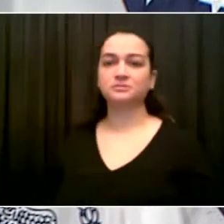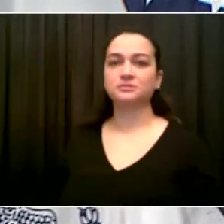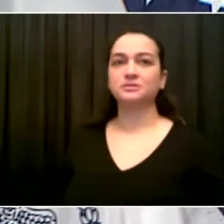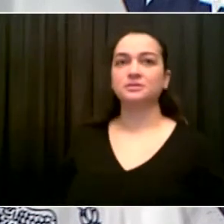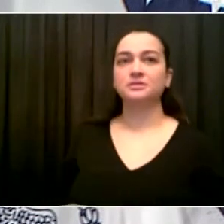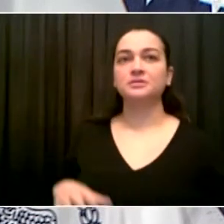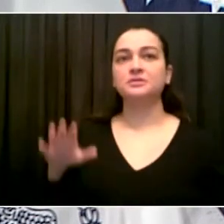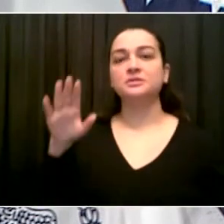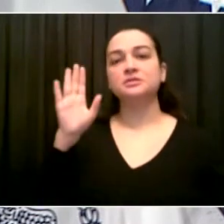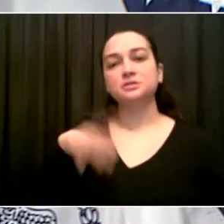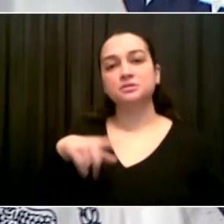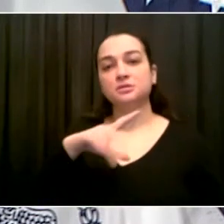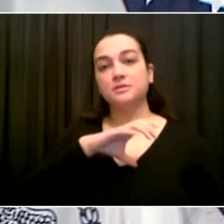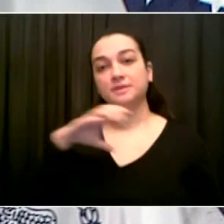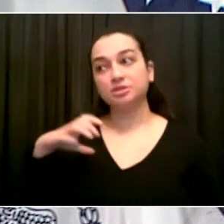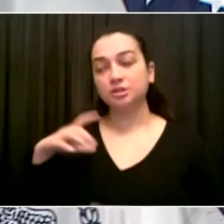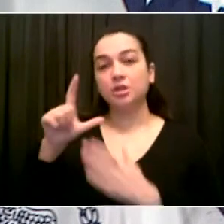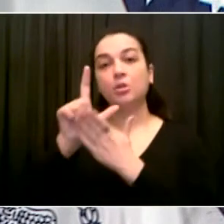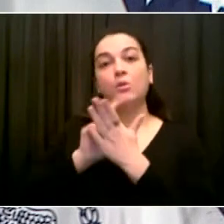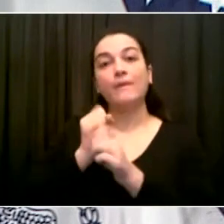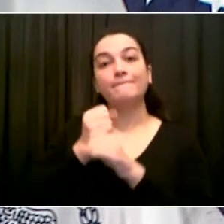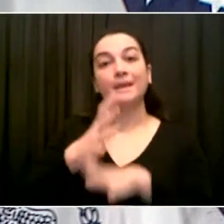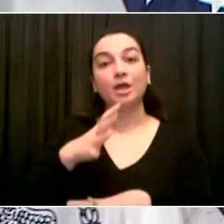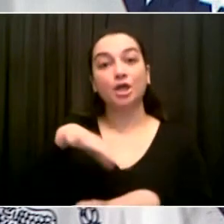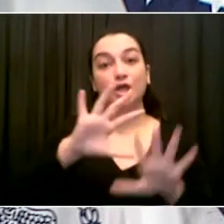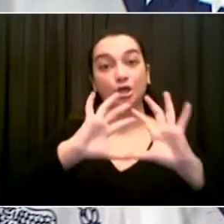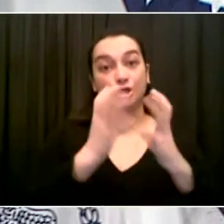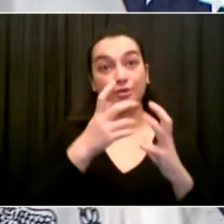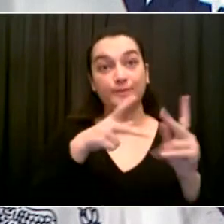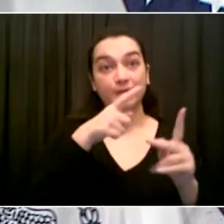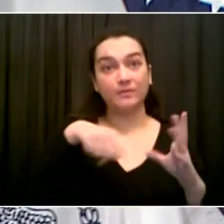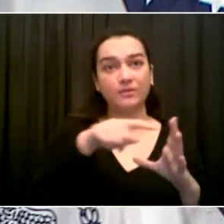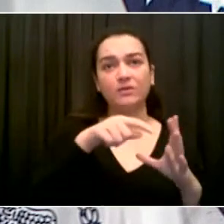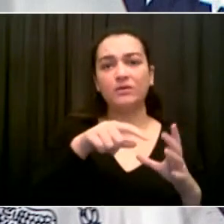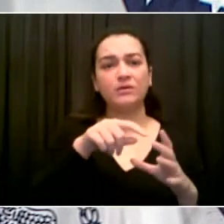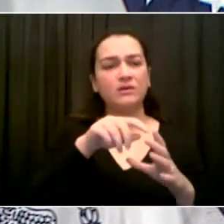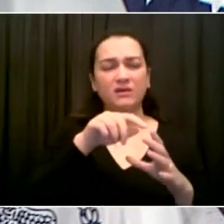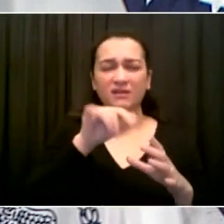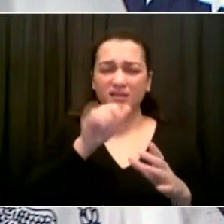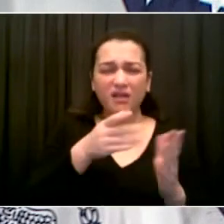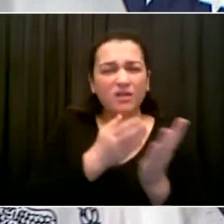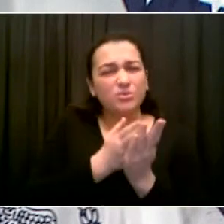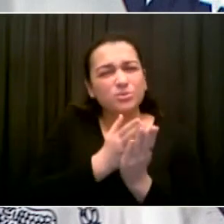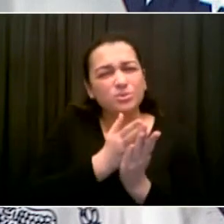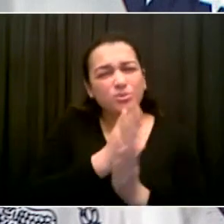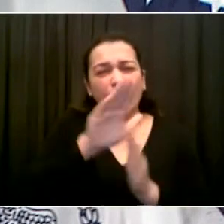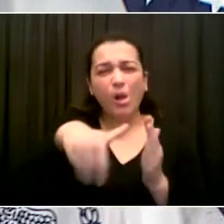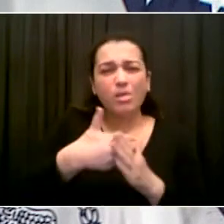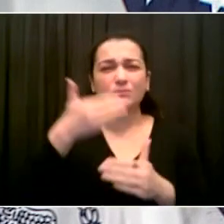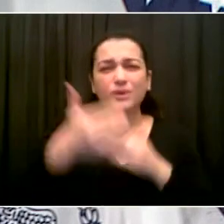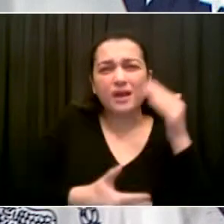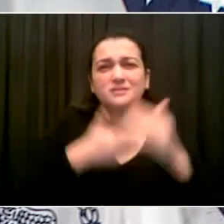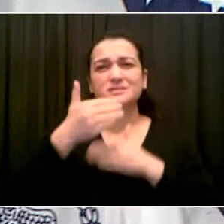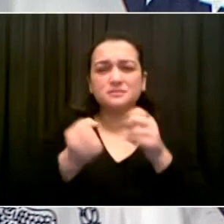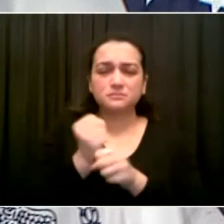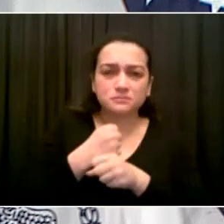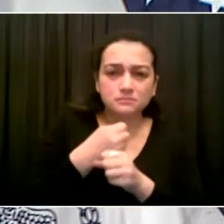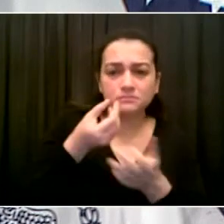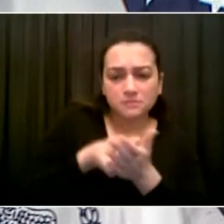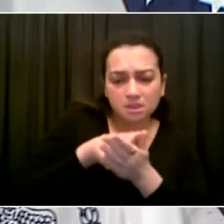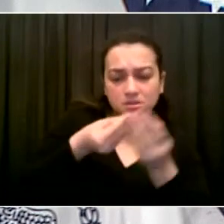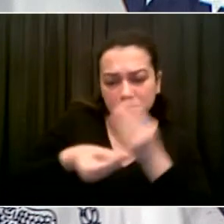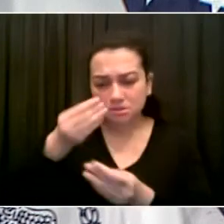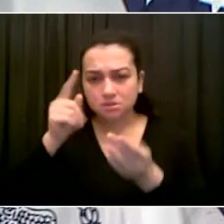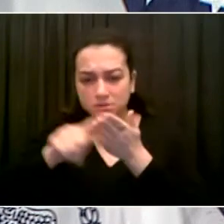seen. I think very highly of both of them. I think they've provided extraordinary leadership. I think they listen to the people,